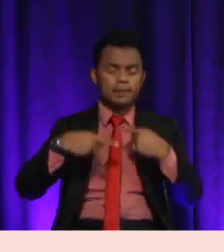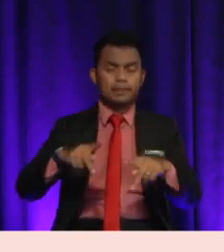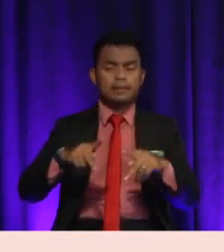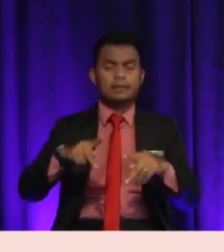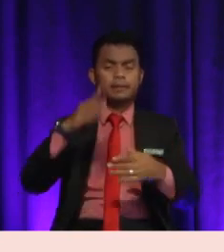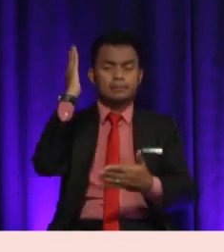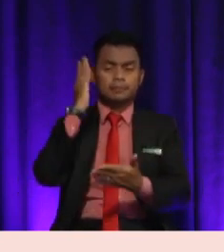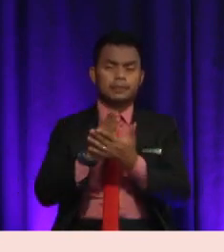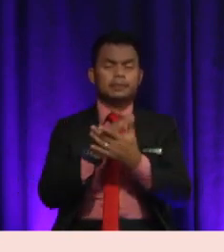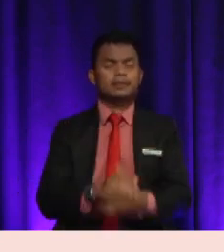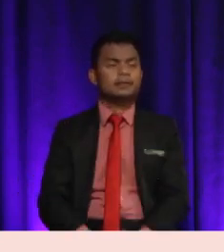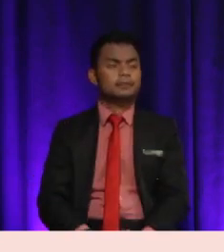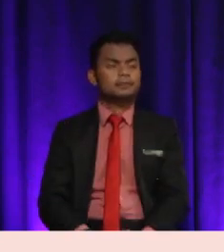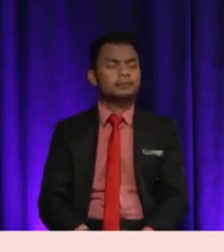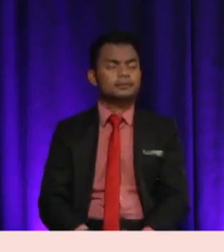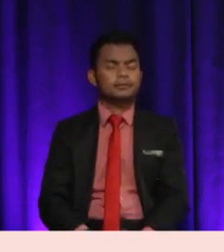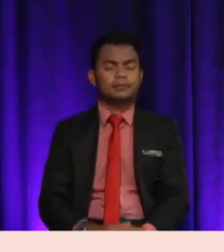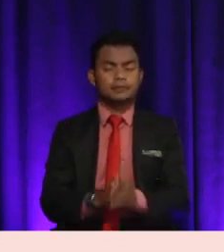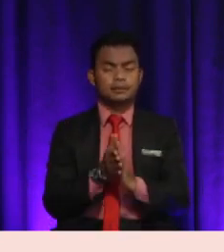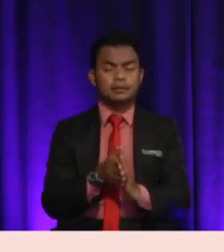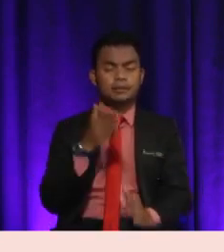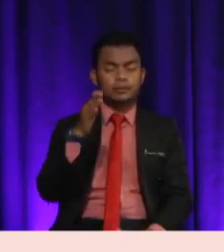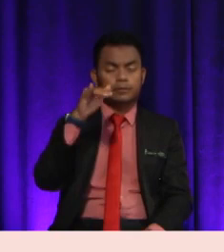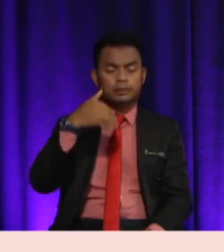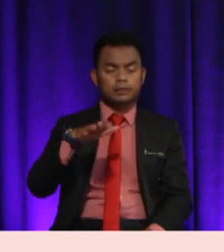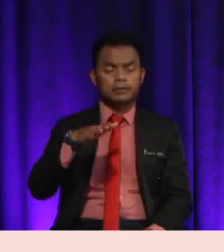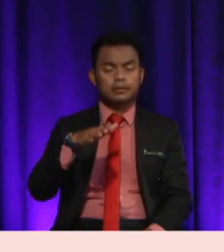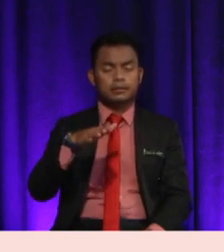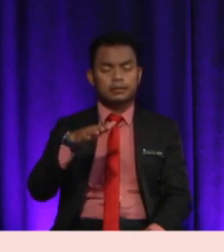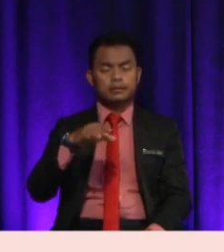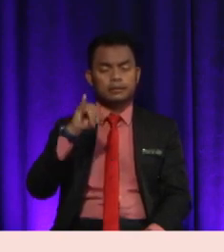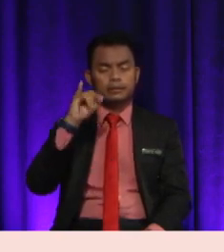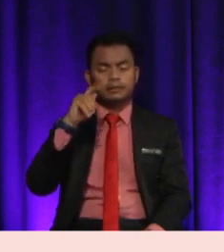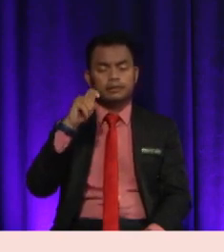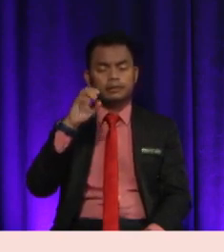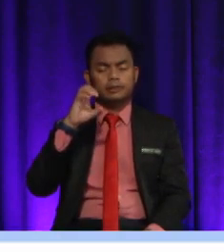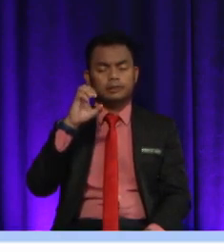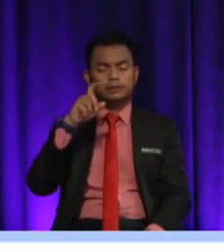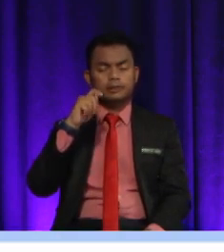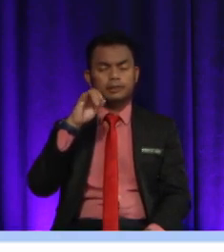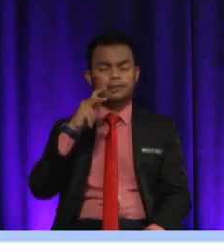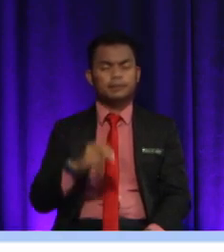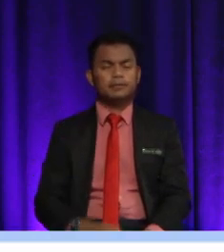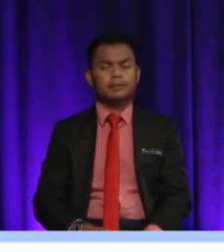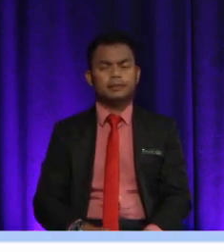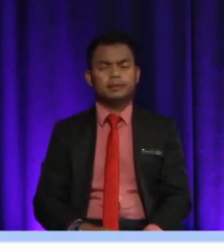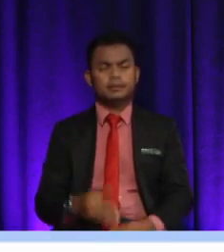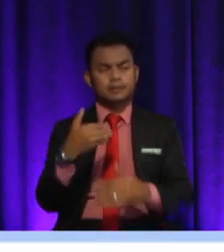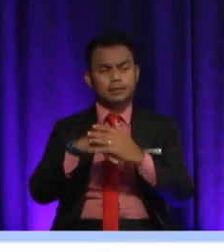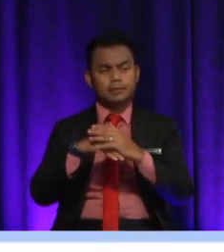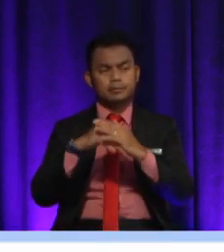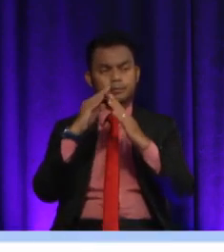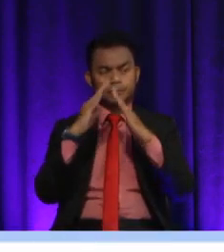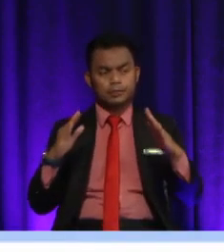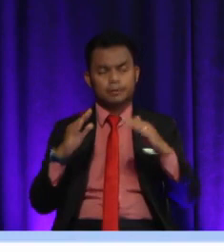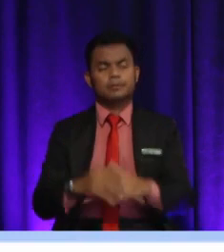Okay, so you've identified those parts. What did she find? She bought a small farmhouse, she employed builders, and the building work